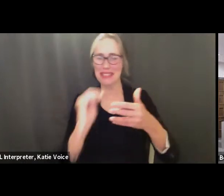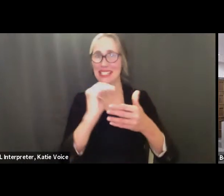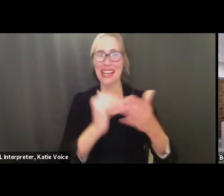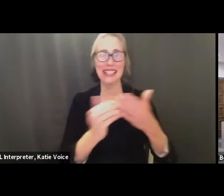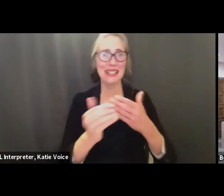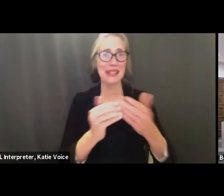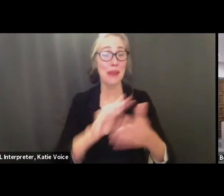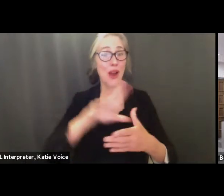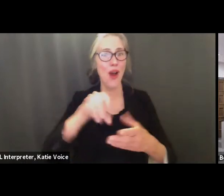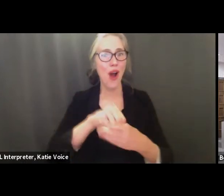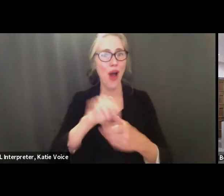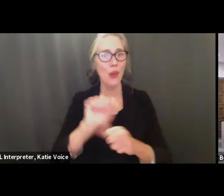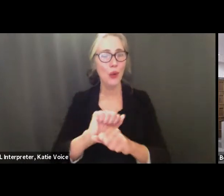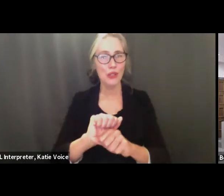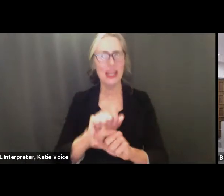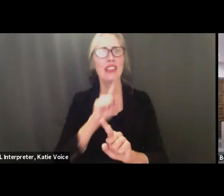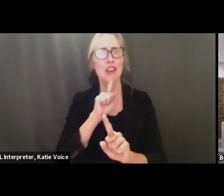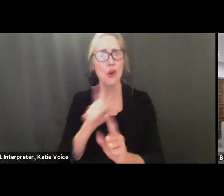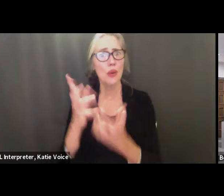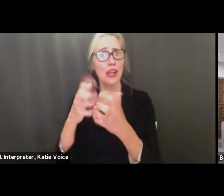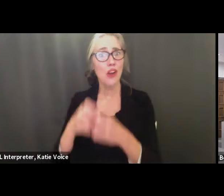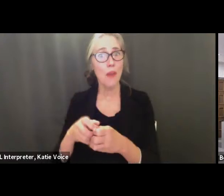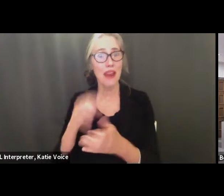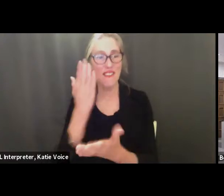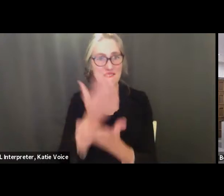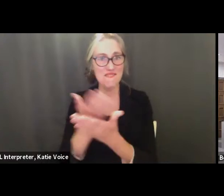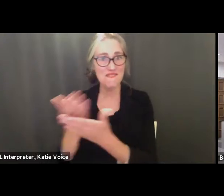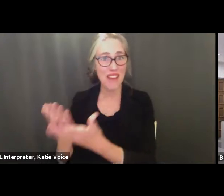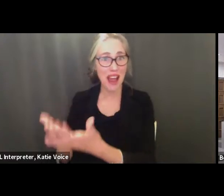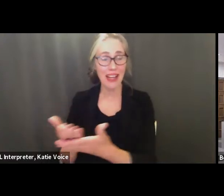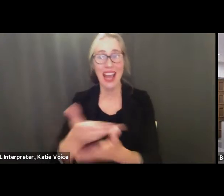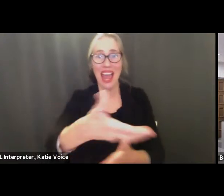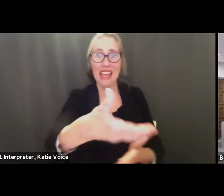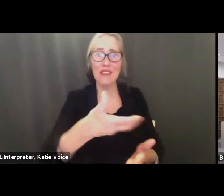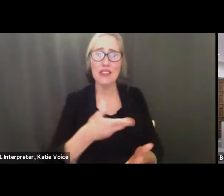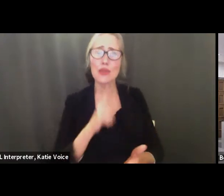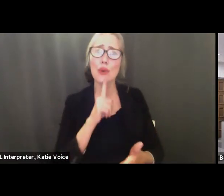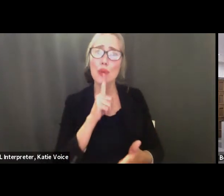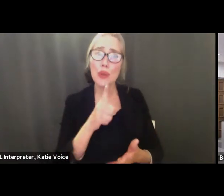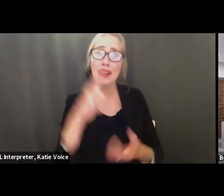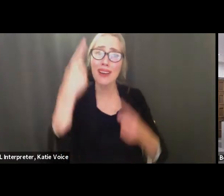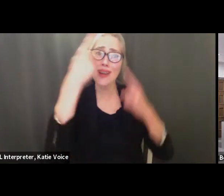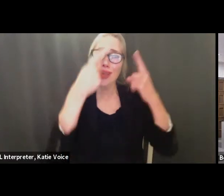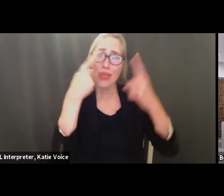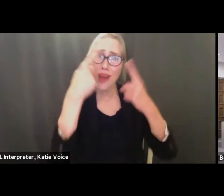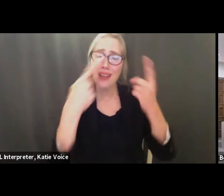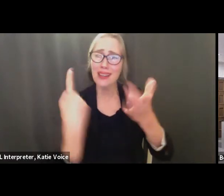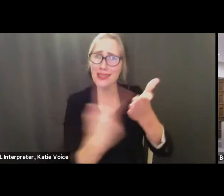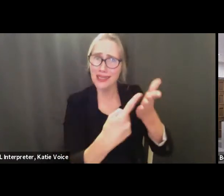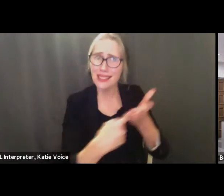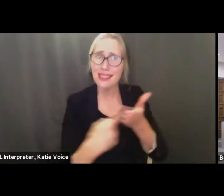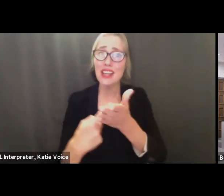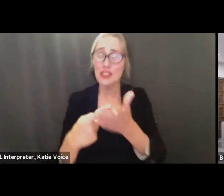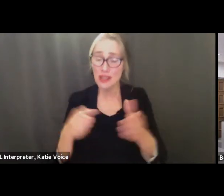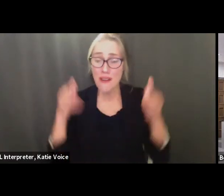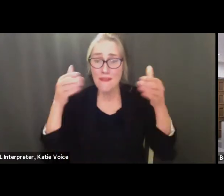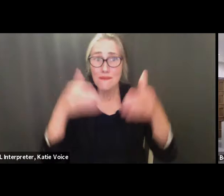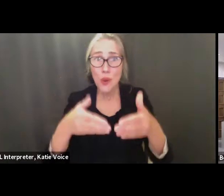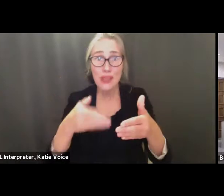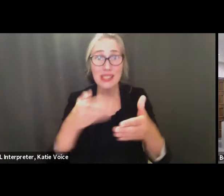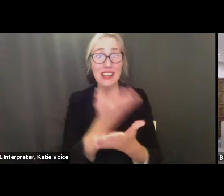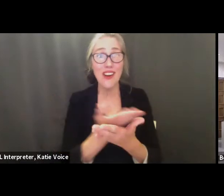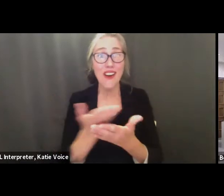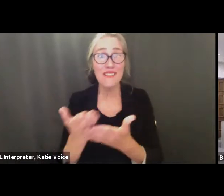studied combination of facts and invitations to sincere thought and discussion around those facts, a welcoming